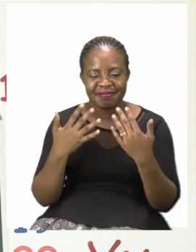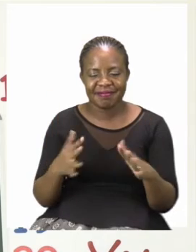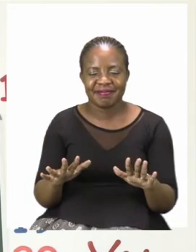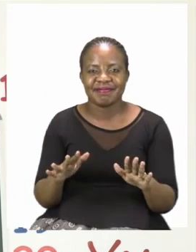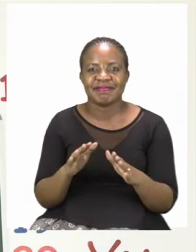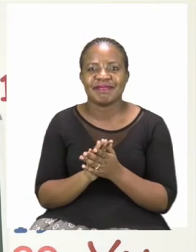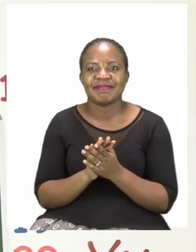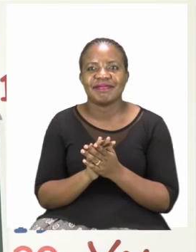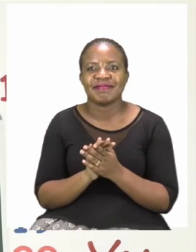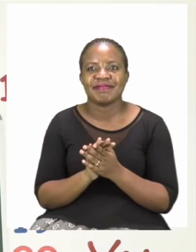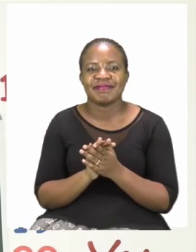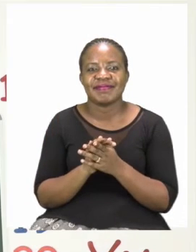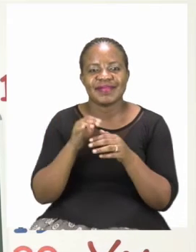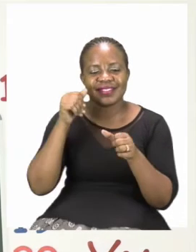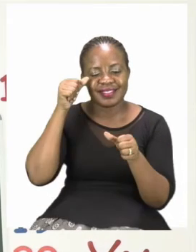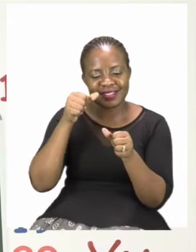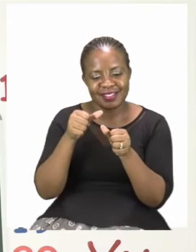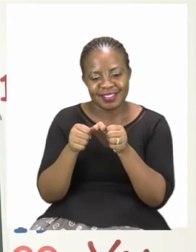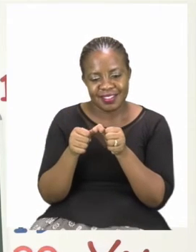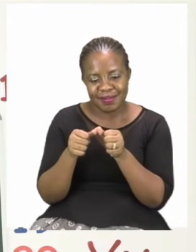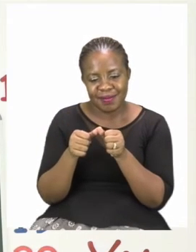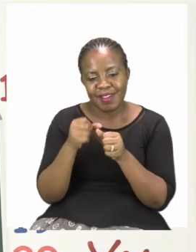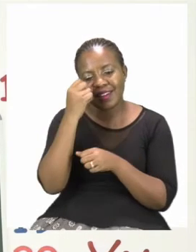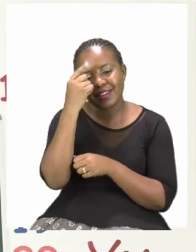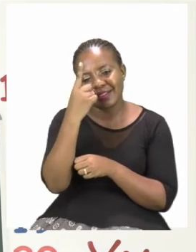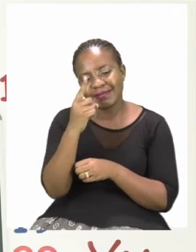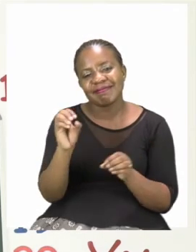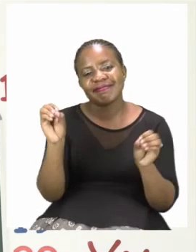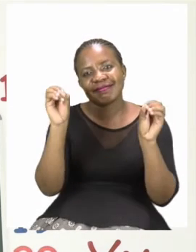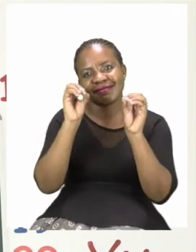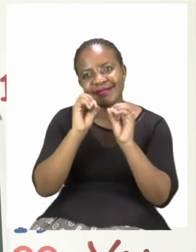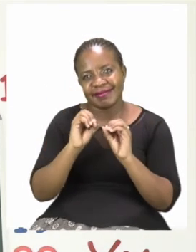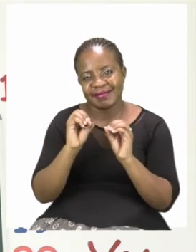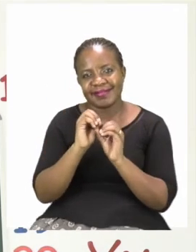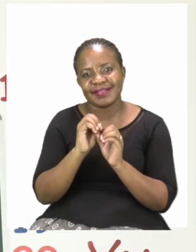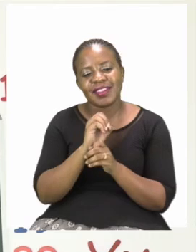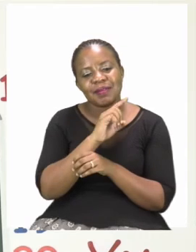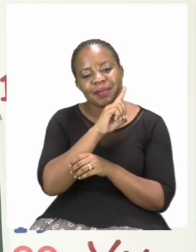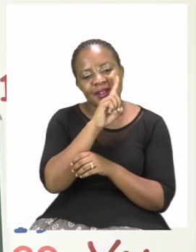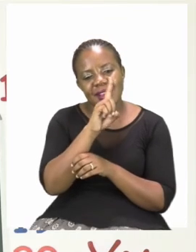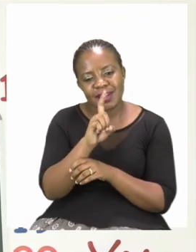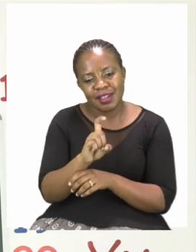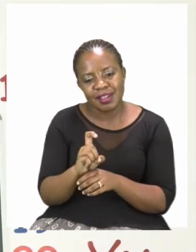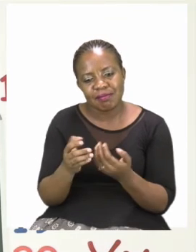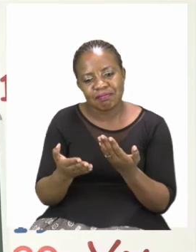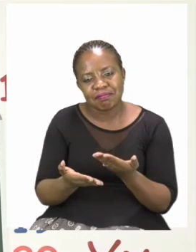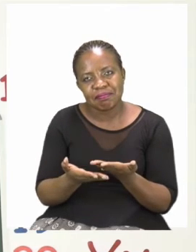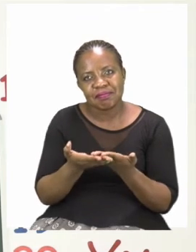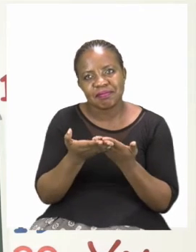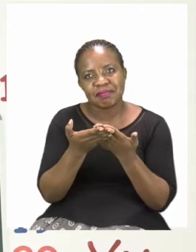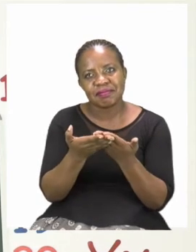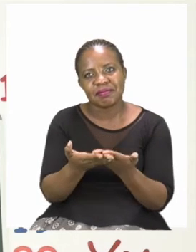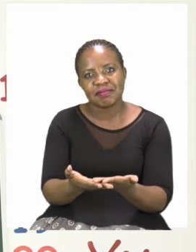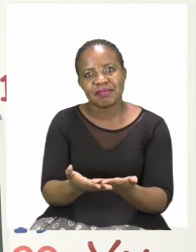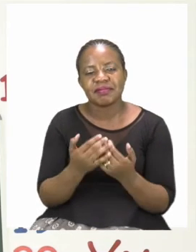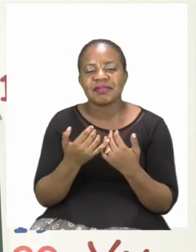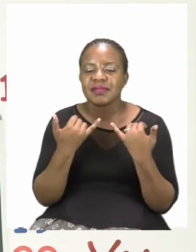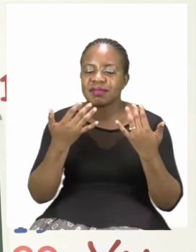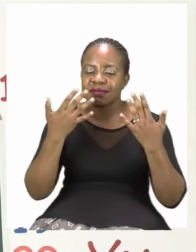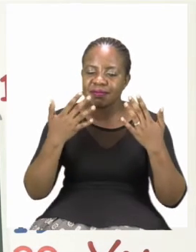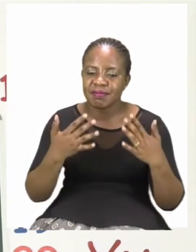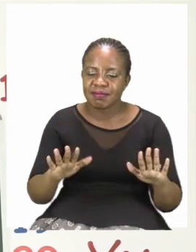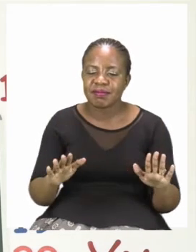the bottom line. Now let's do the small O. We're going to practice. It's the same